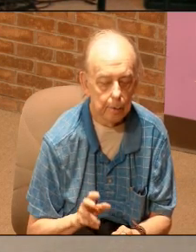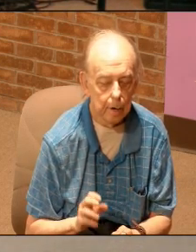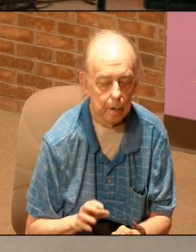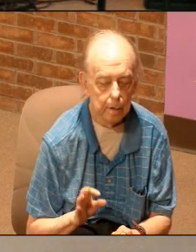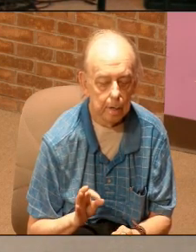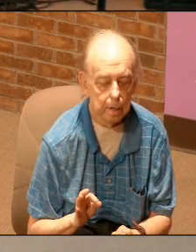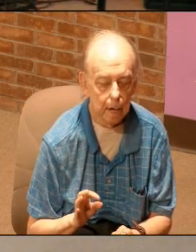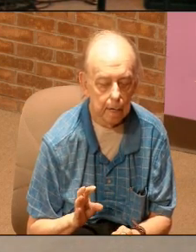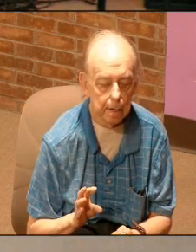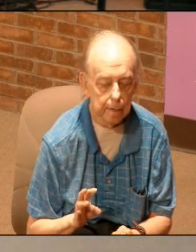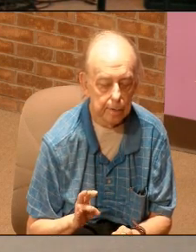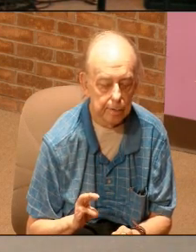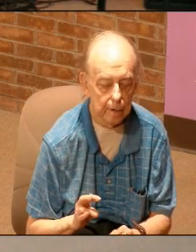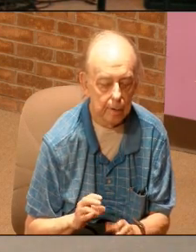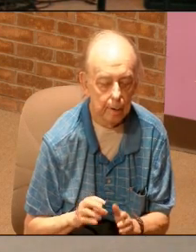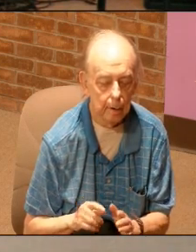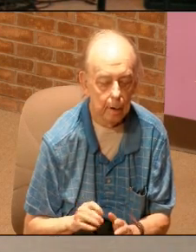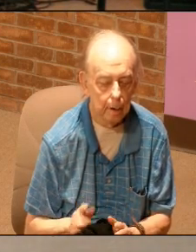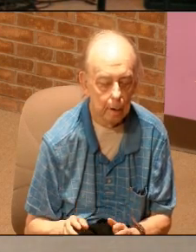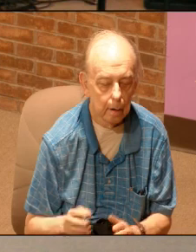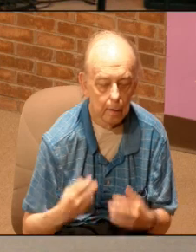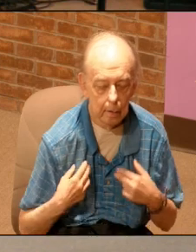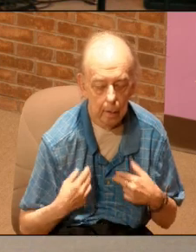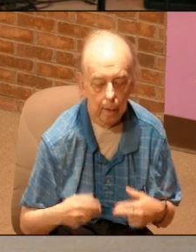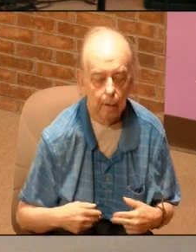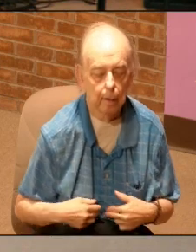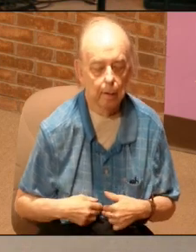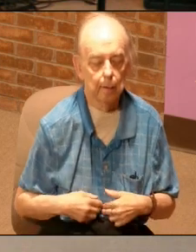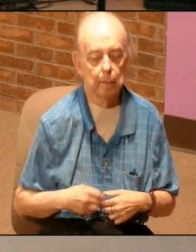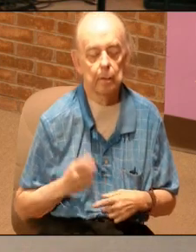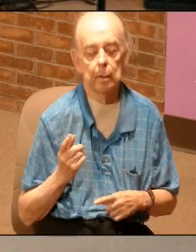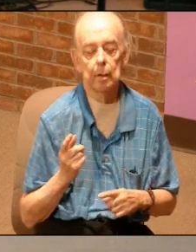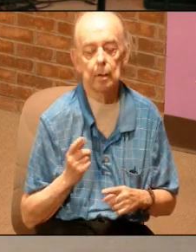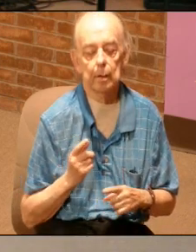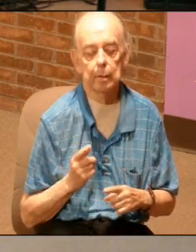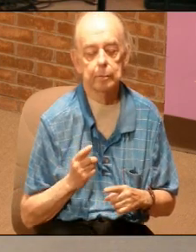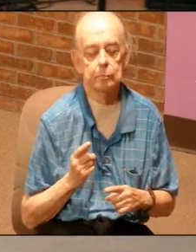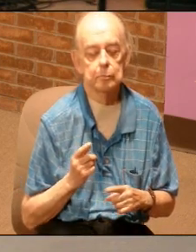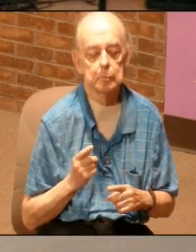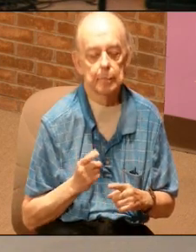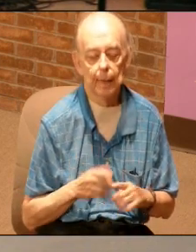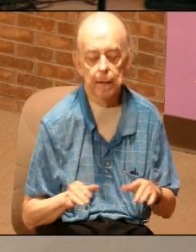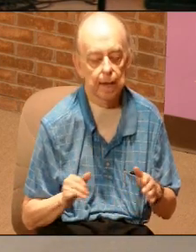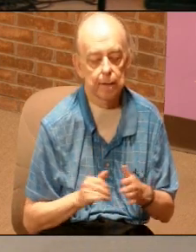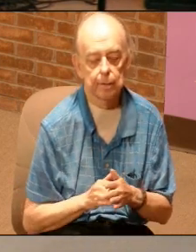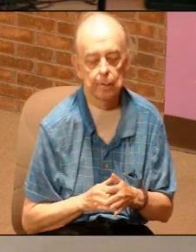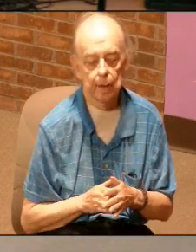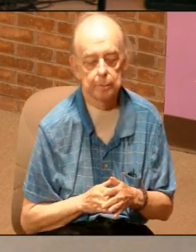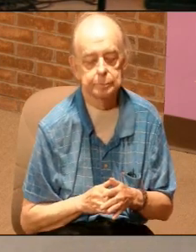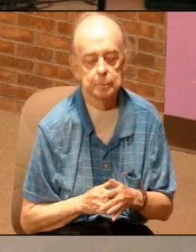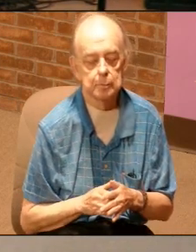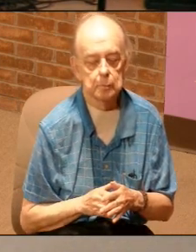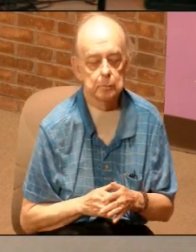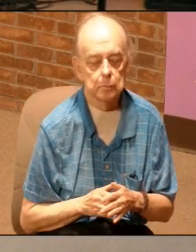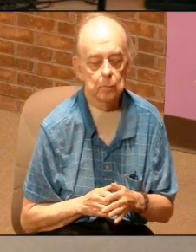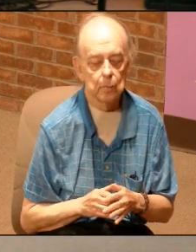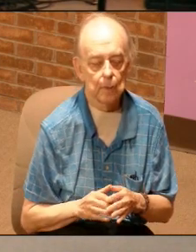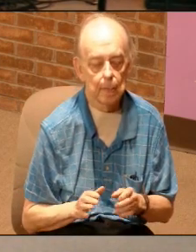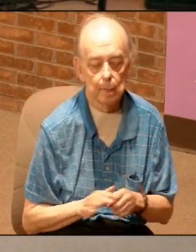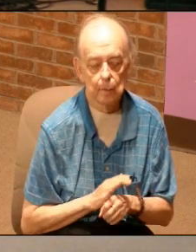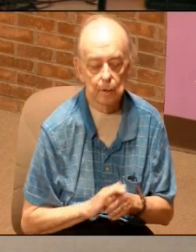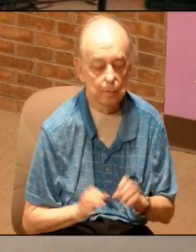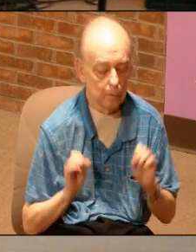pounds. He says physically I cannot do this. It would be